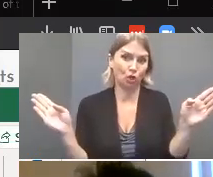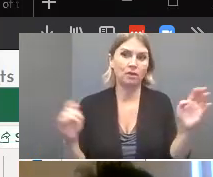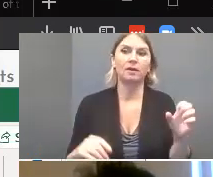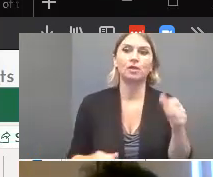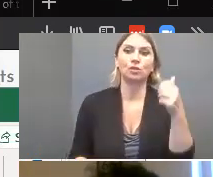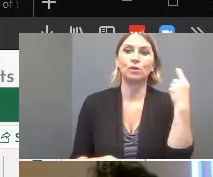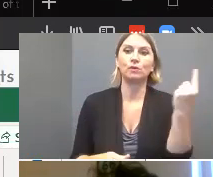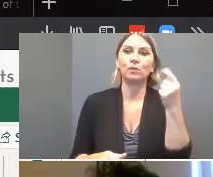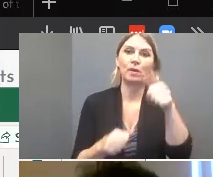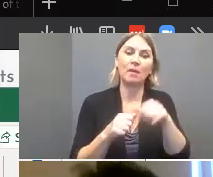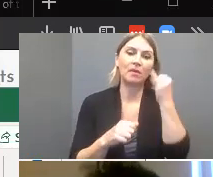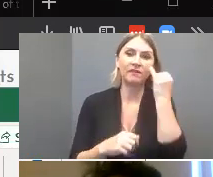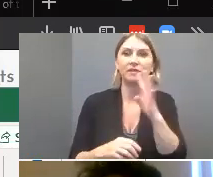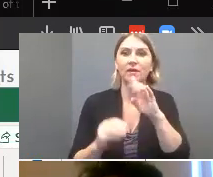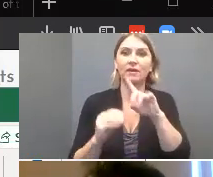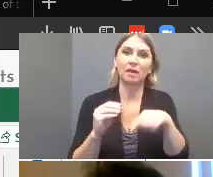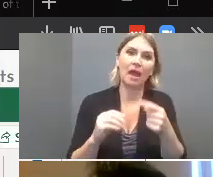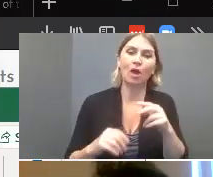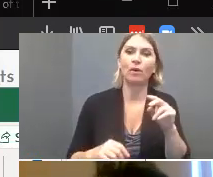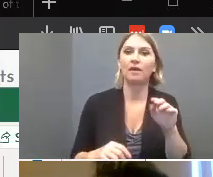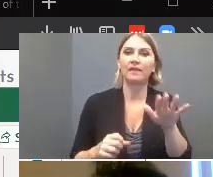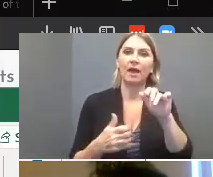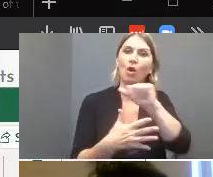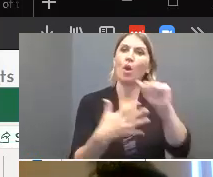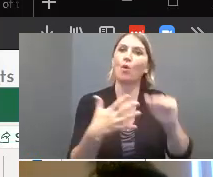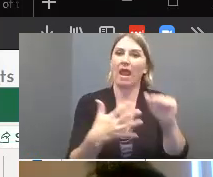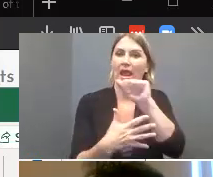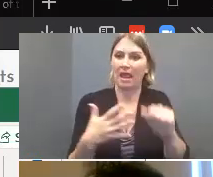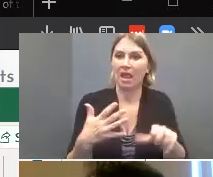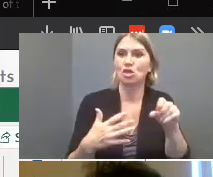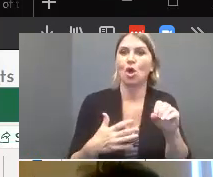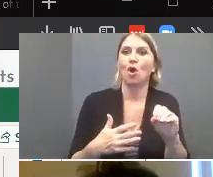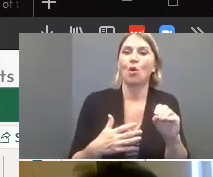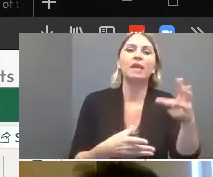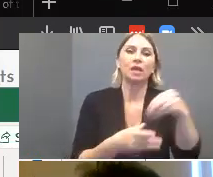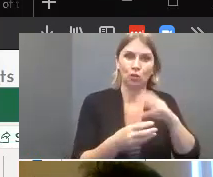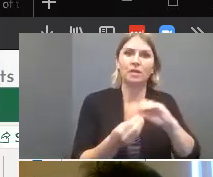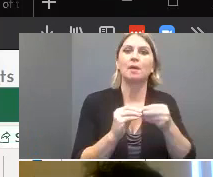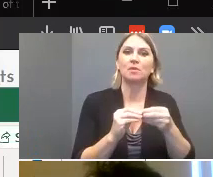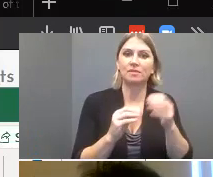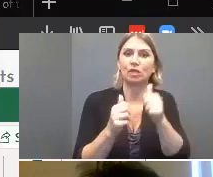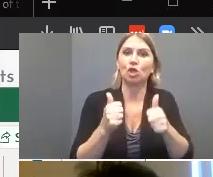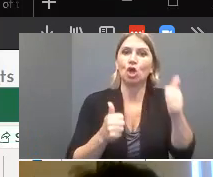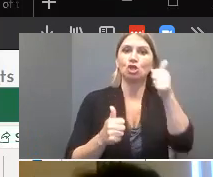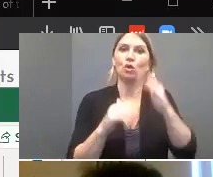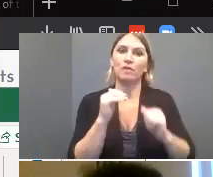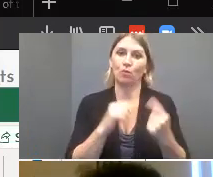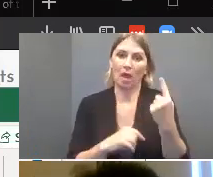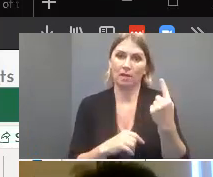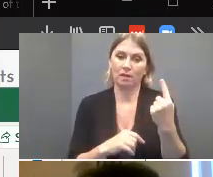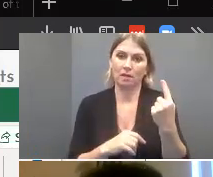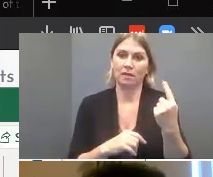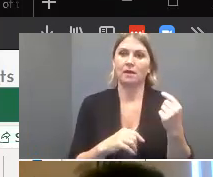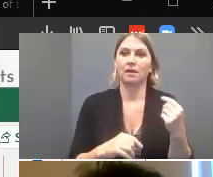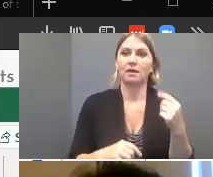talking about n in terms of the size of our array. So we usually look into numbers that are larger than 1 and integer values. But